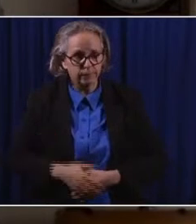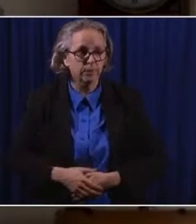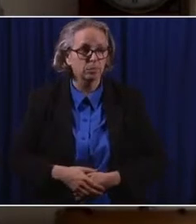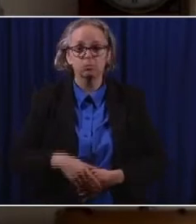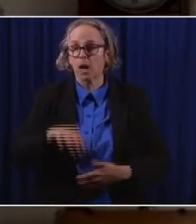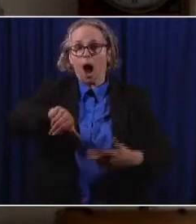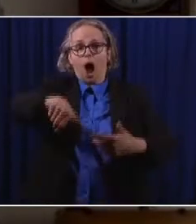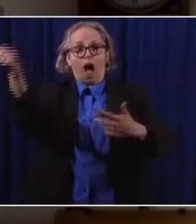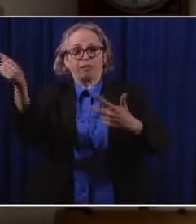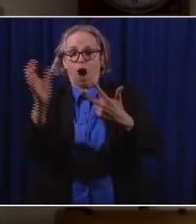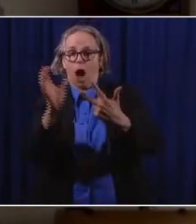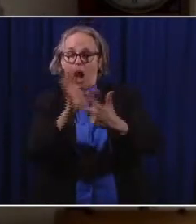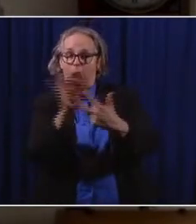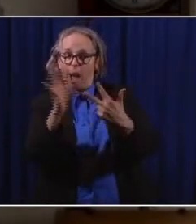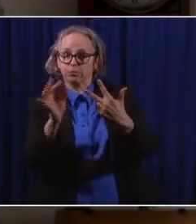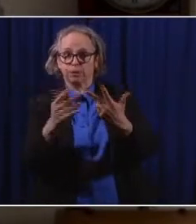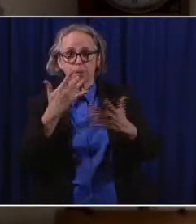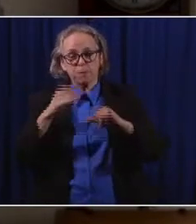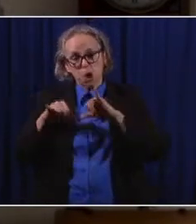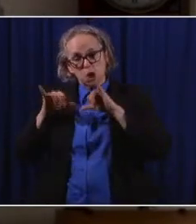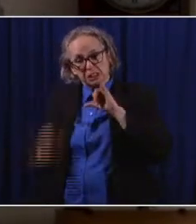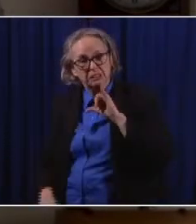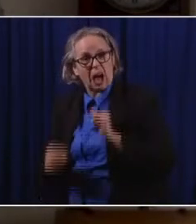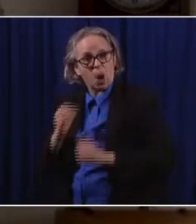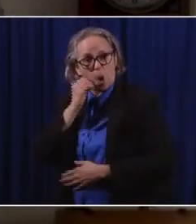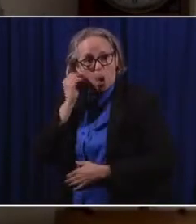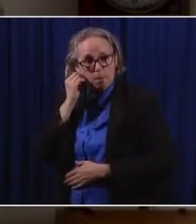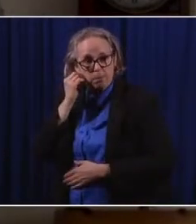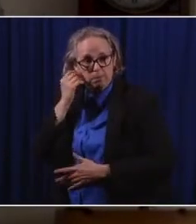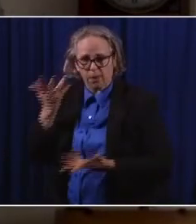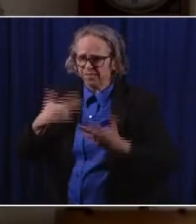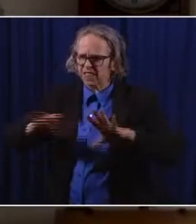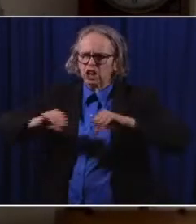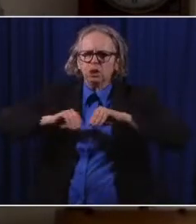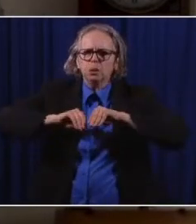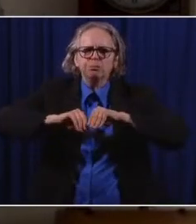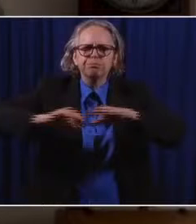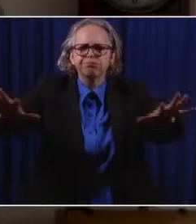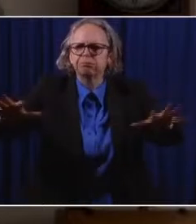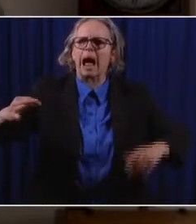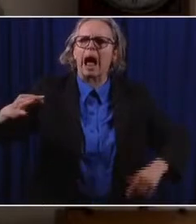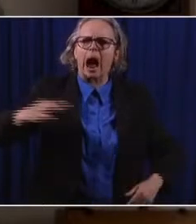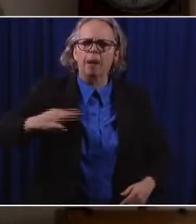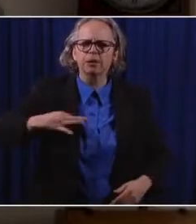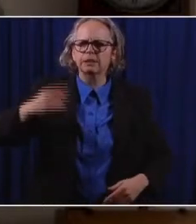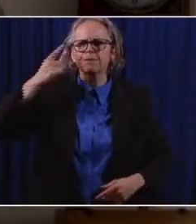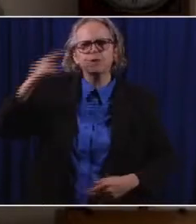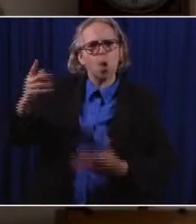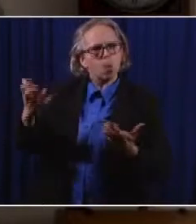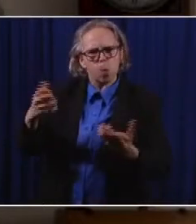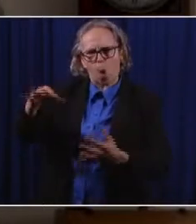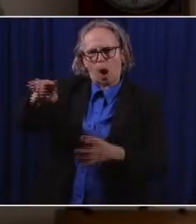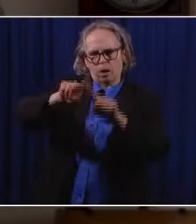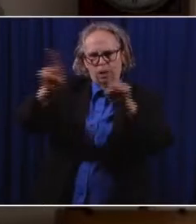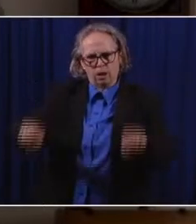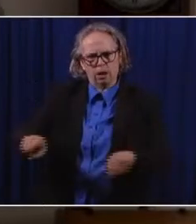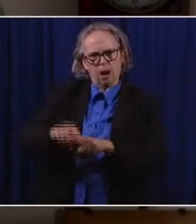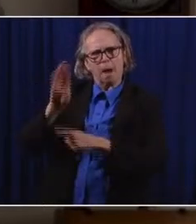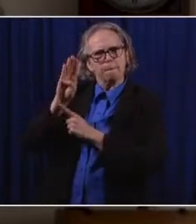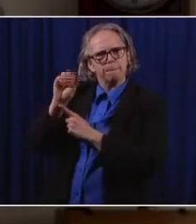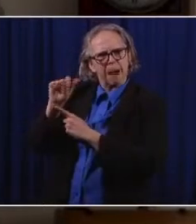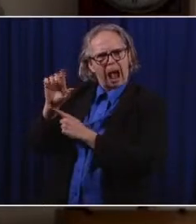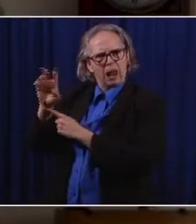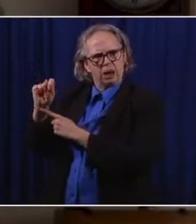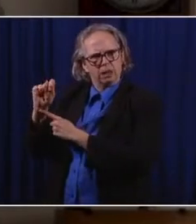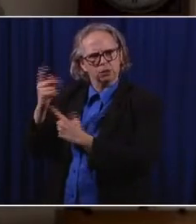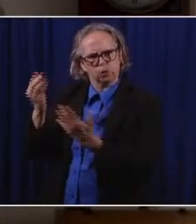form to all registered voters. Fill it out, mail it in today. If you misplaced that application or accidentally